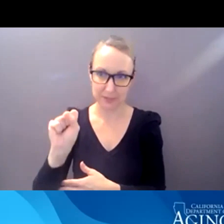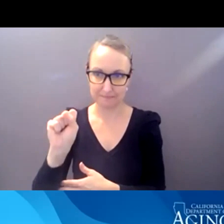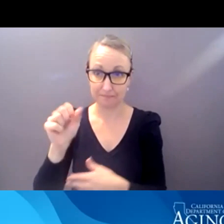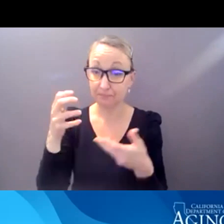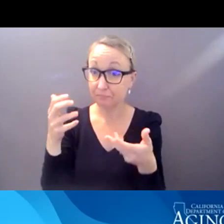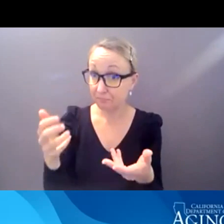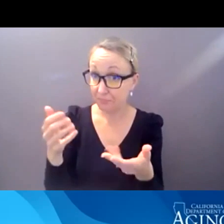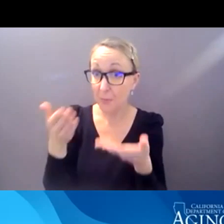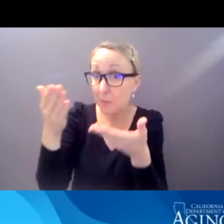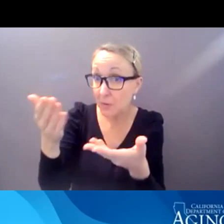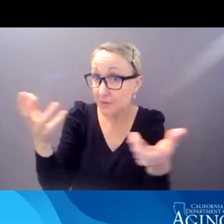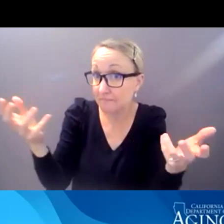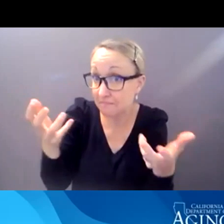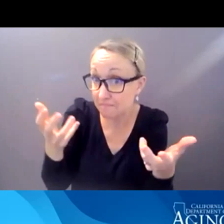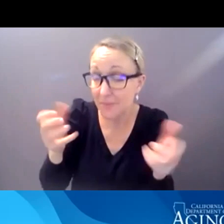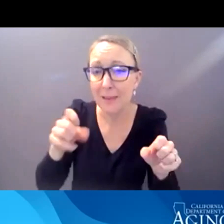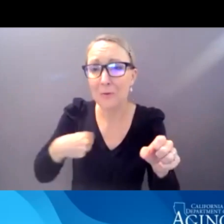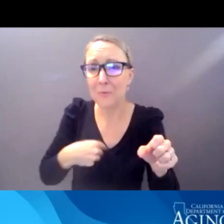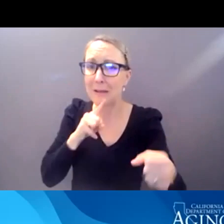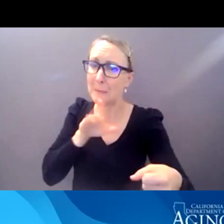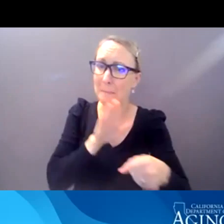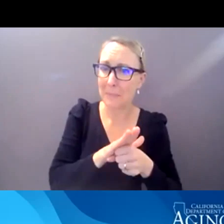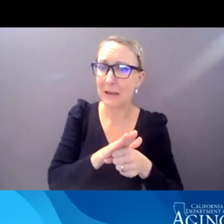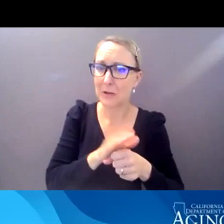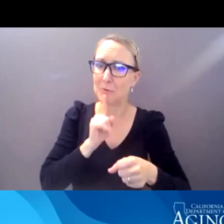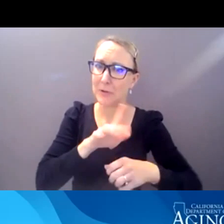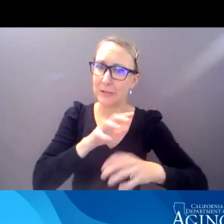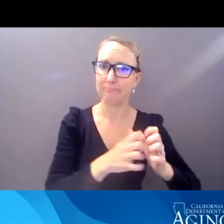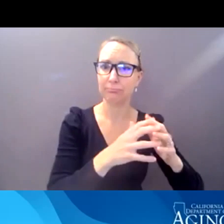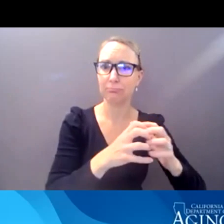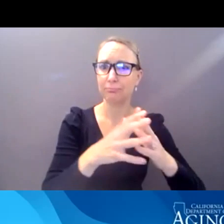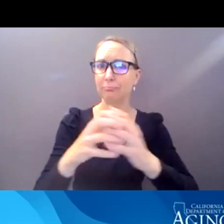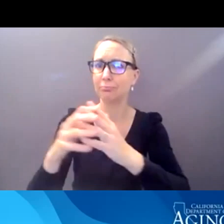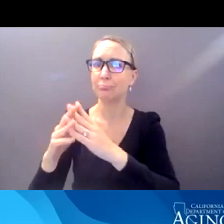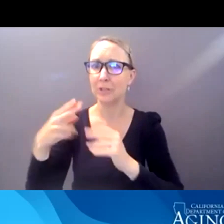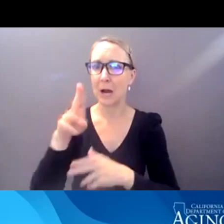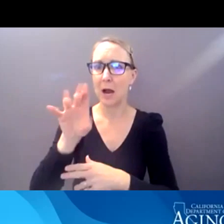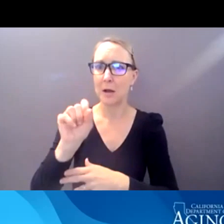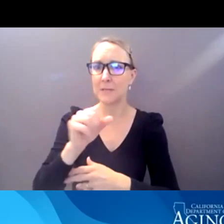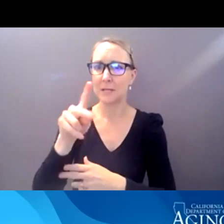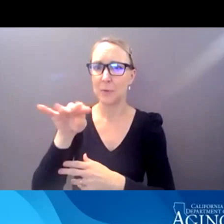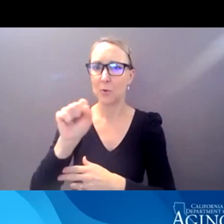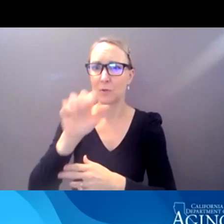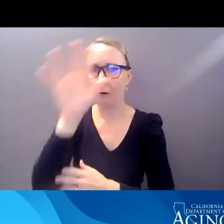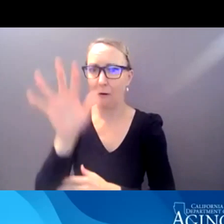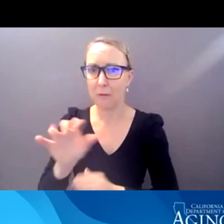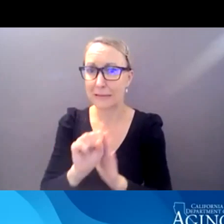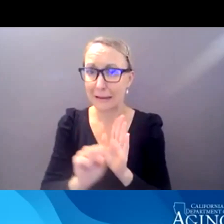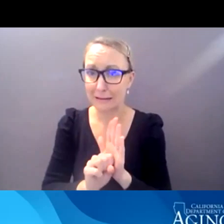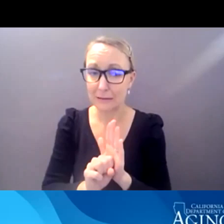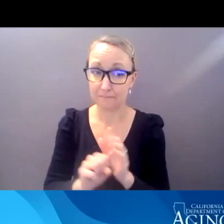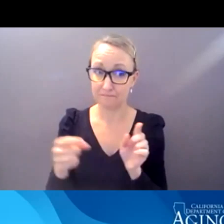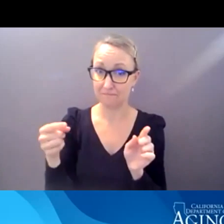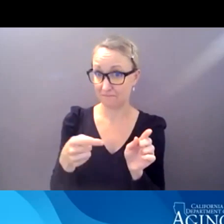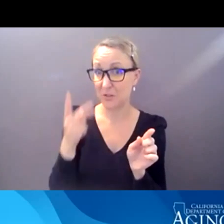is can we all commit to building hubs and spokes all over the state? On this picture, you can see a network of hubs and